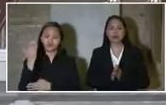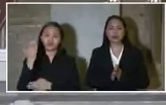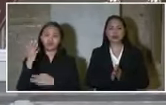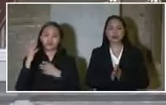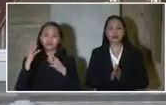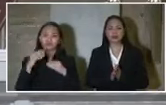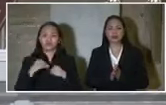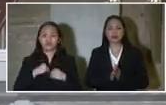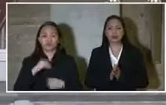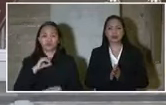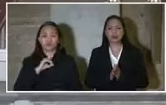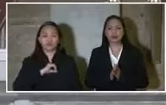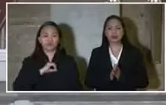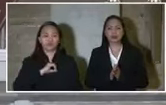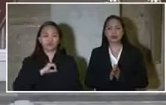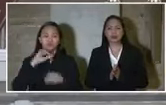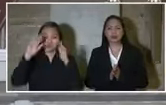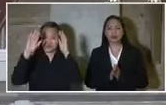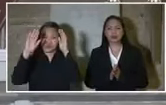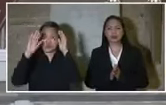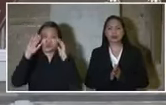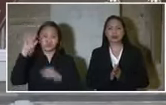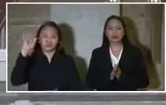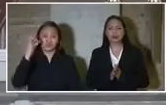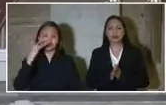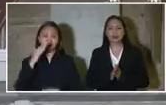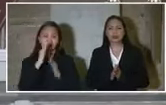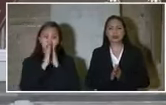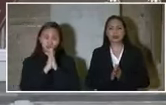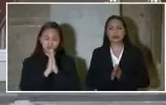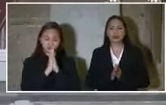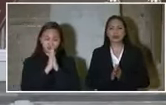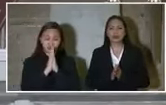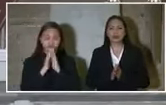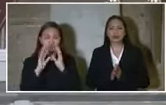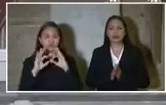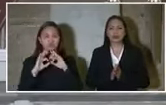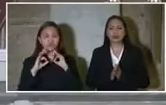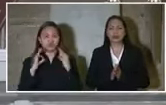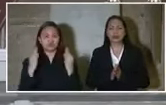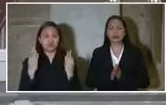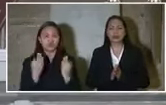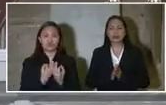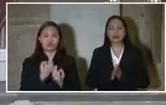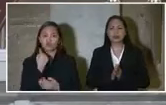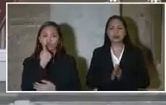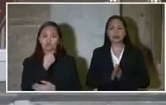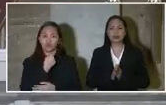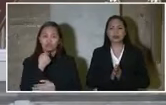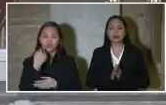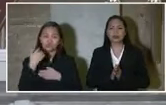own. Listen graciously to the prayers of this family whom you